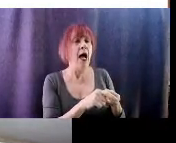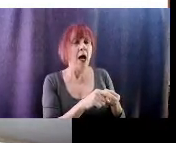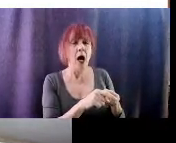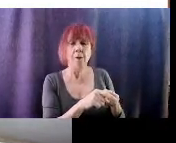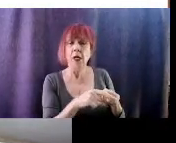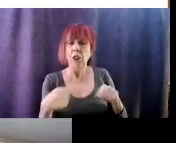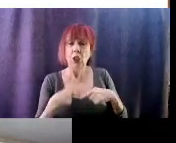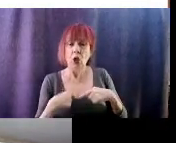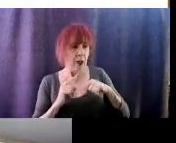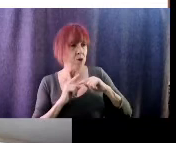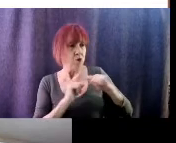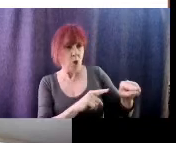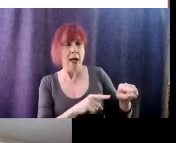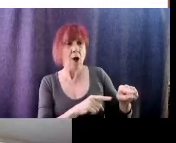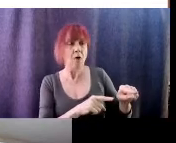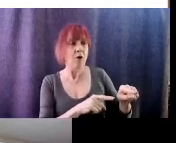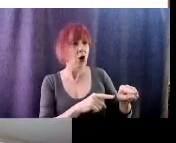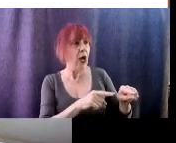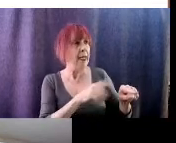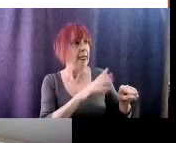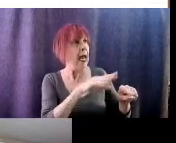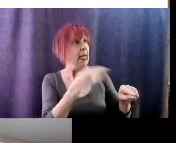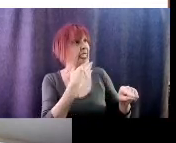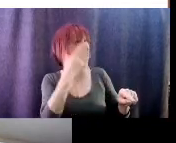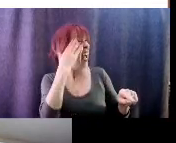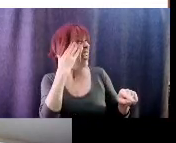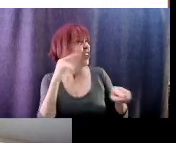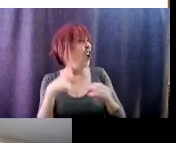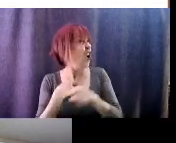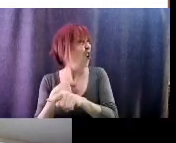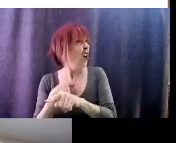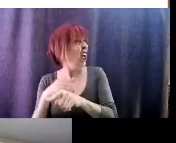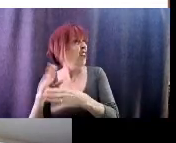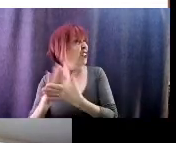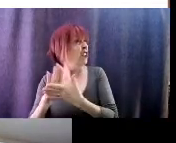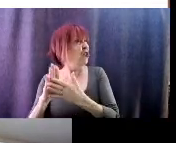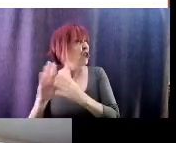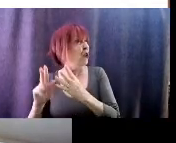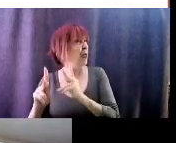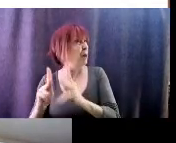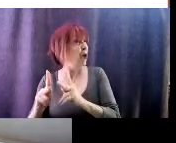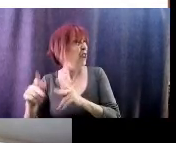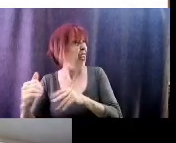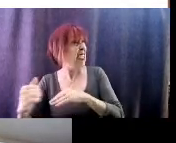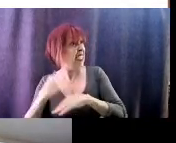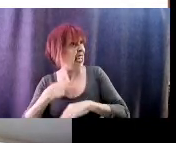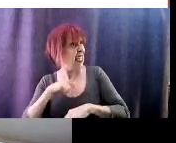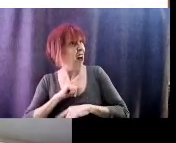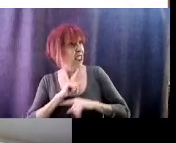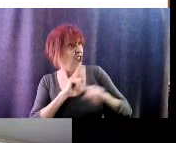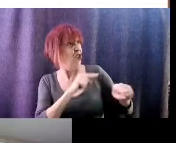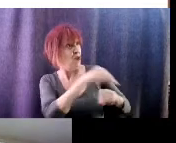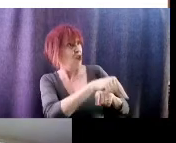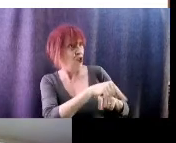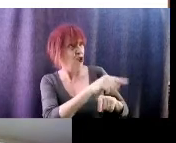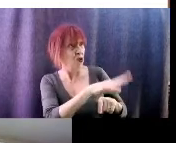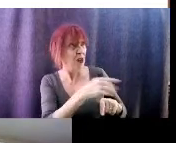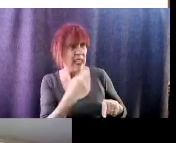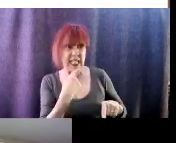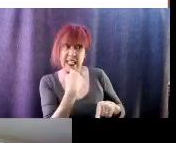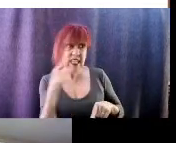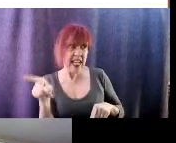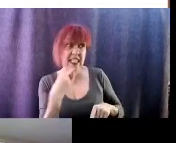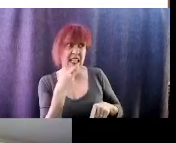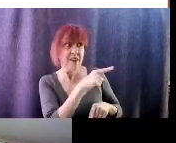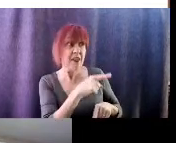drop that on those people and say, hey, we were sent by them. And it just so happened that this grocery store was right on the bus